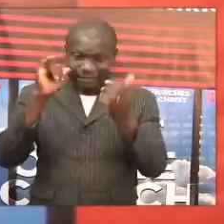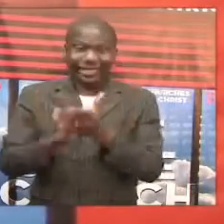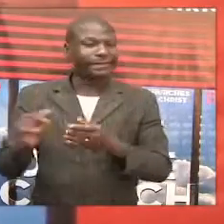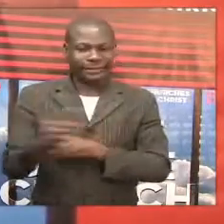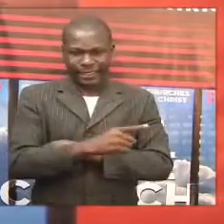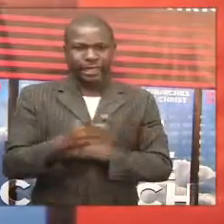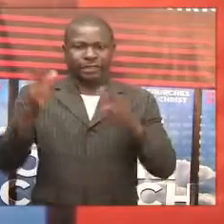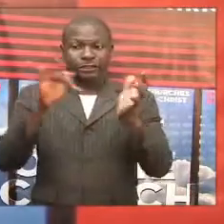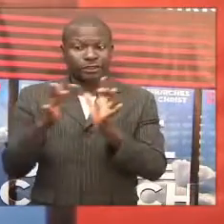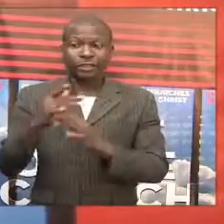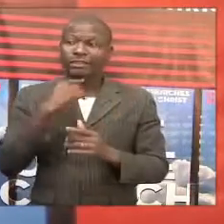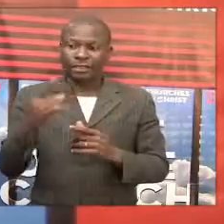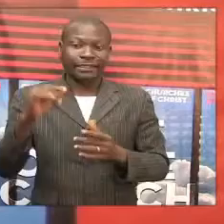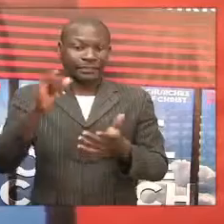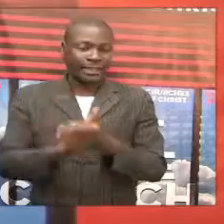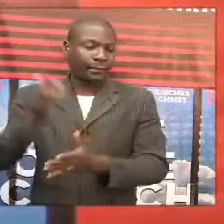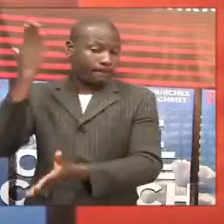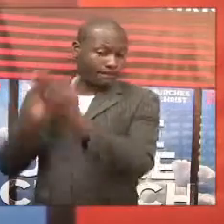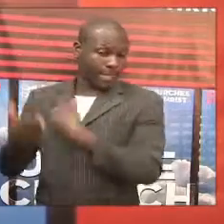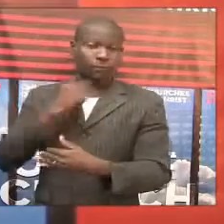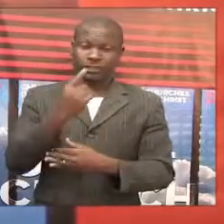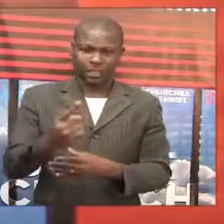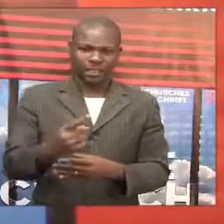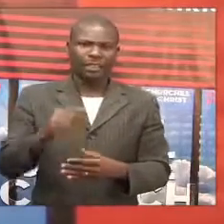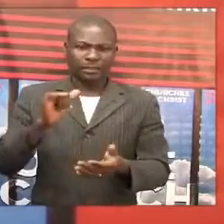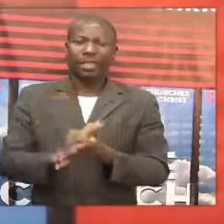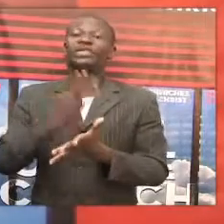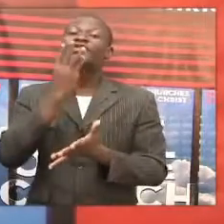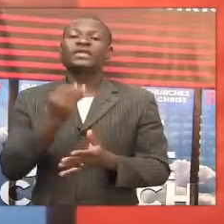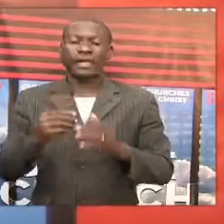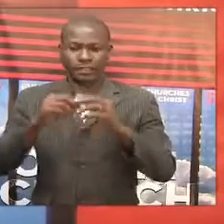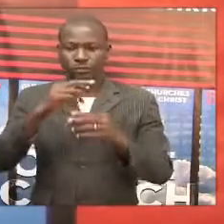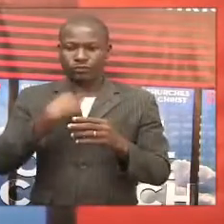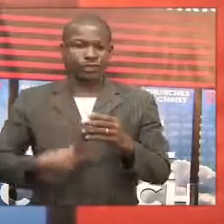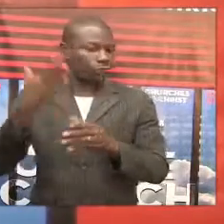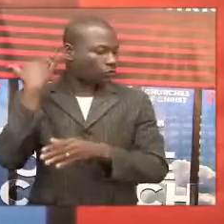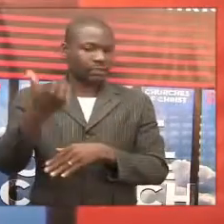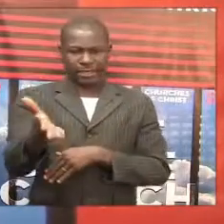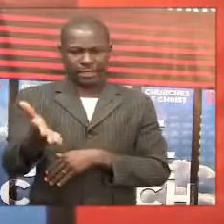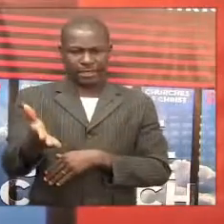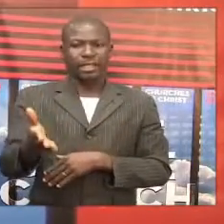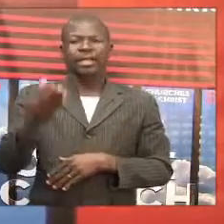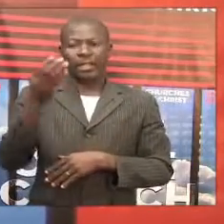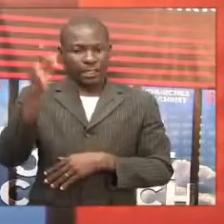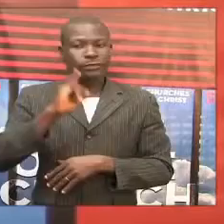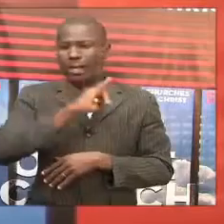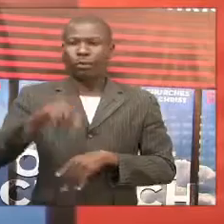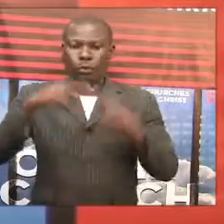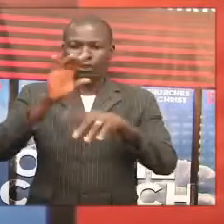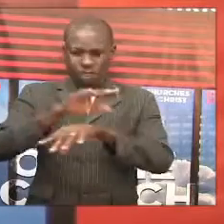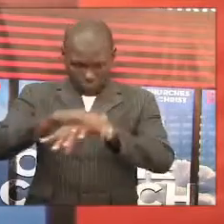dwumadi eso no na Judaism ɛna na wo hɔ Israel fo kwa asɔre memene da efiada ɛyɛ ahosiesie